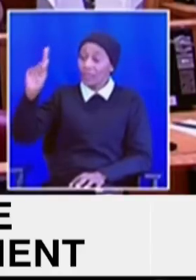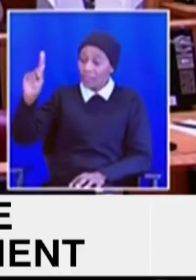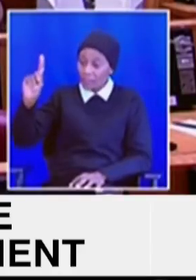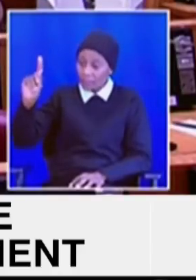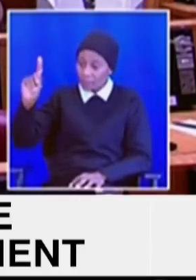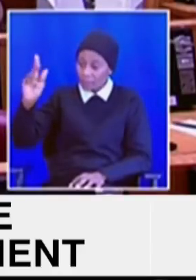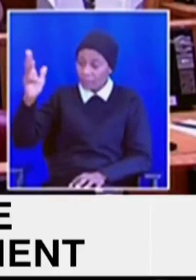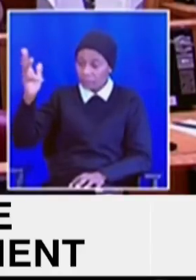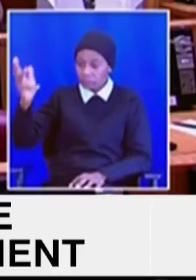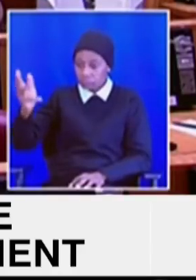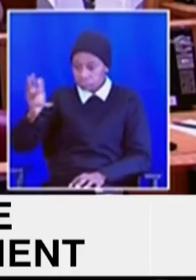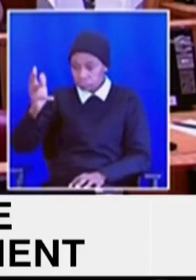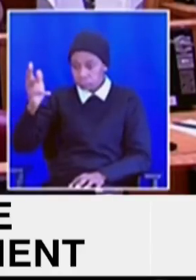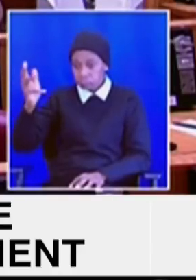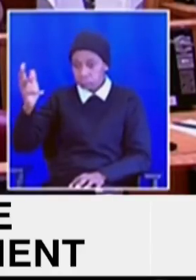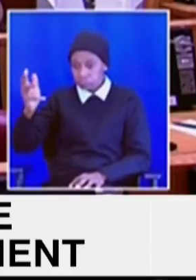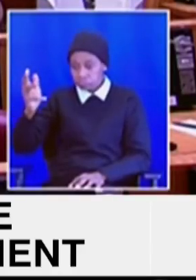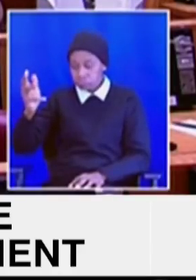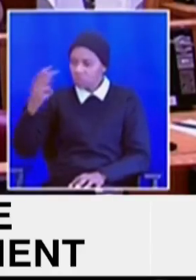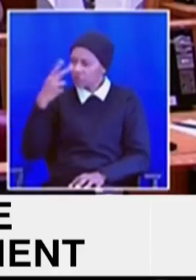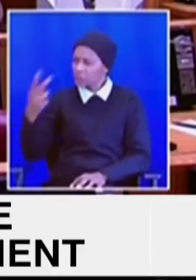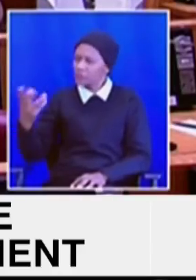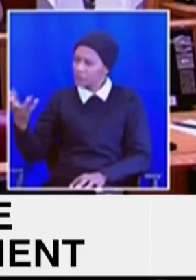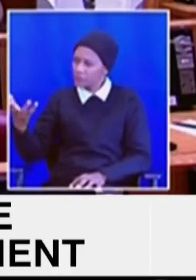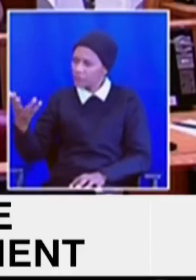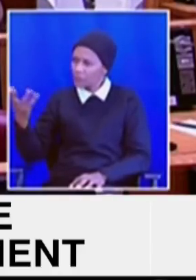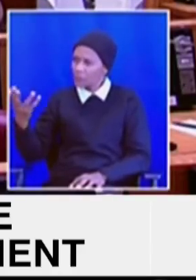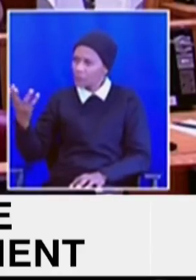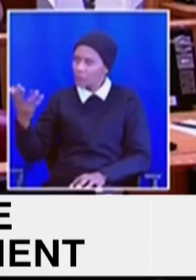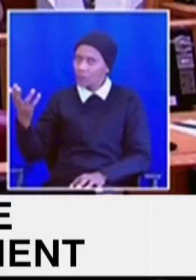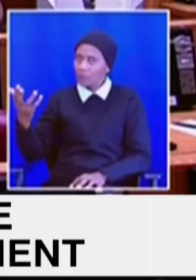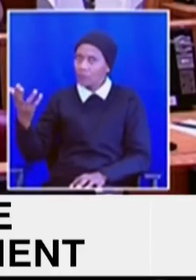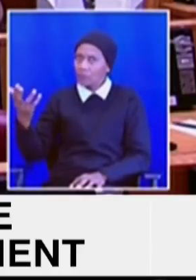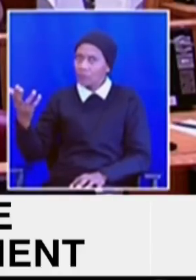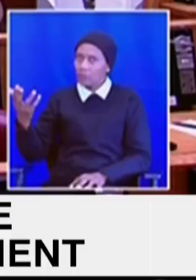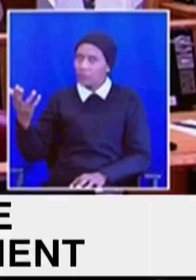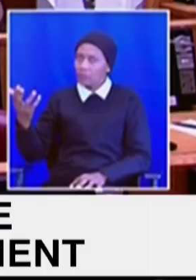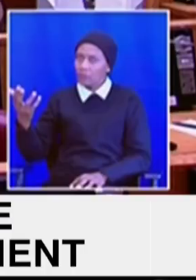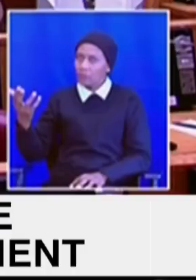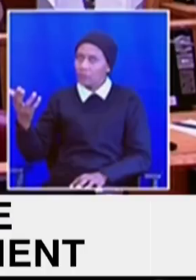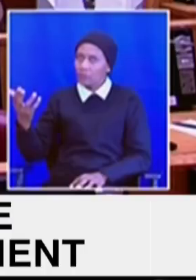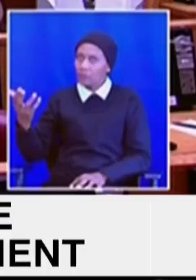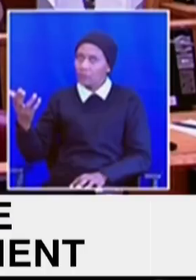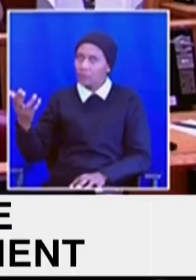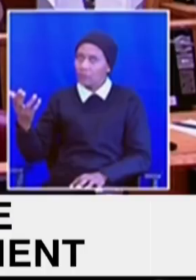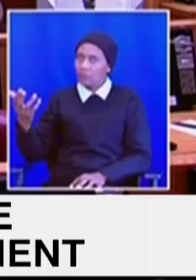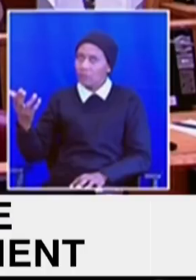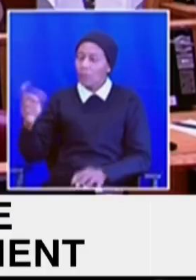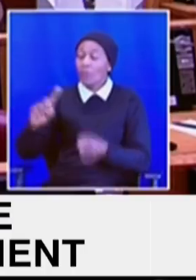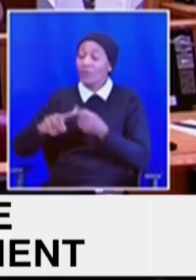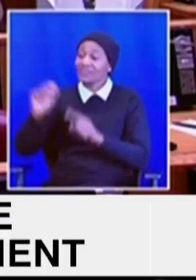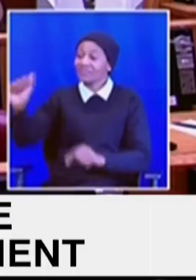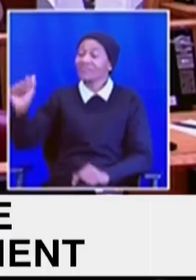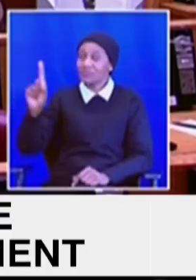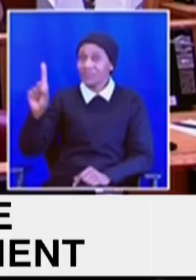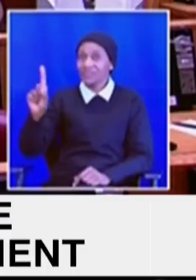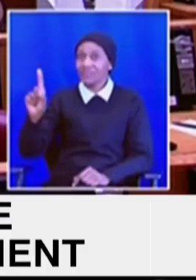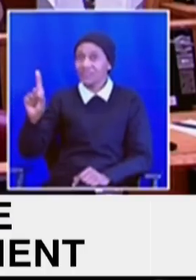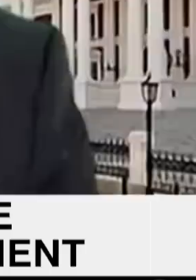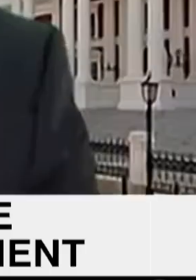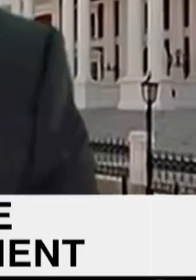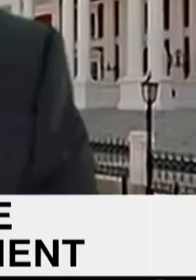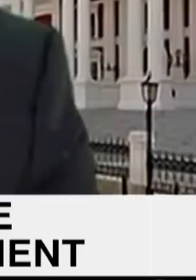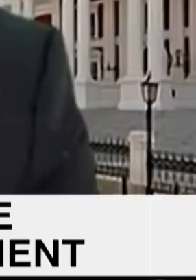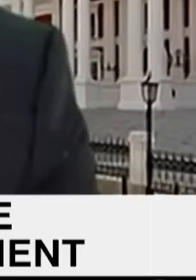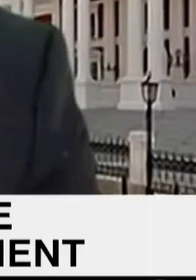Okay. Let's see how far we go. Let's hear what the point of order is, Honourable Member. Thank you,